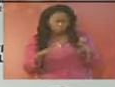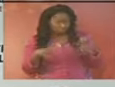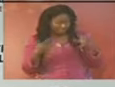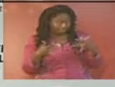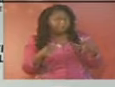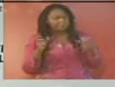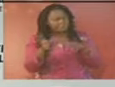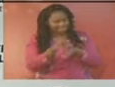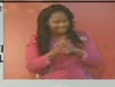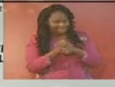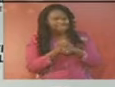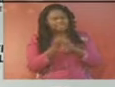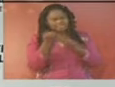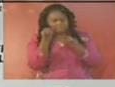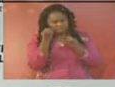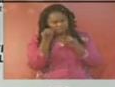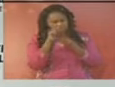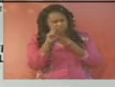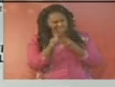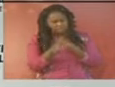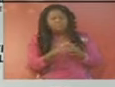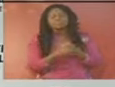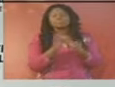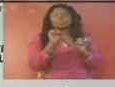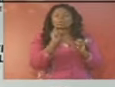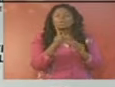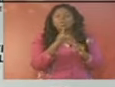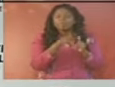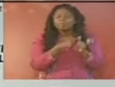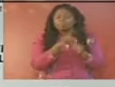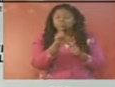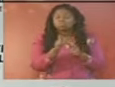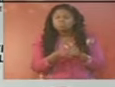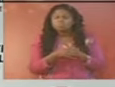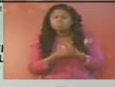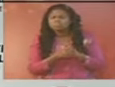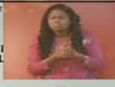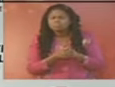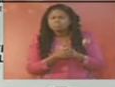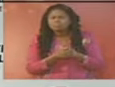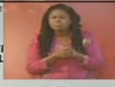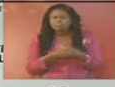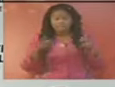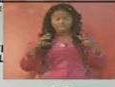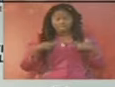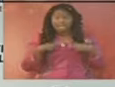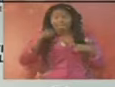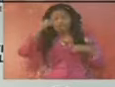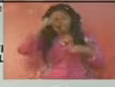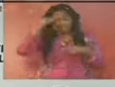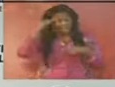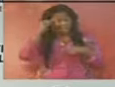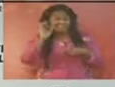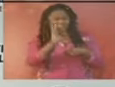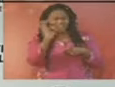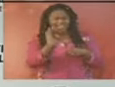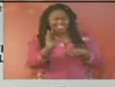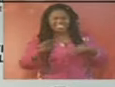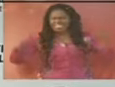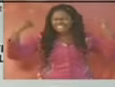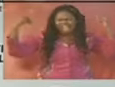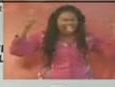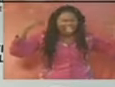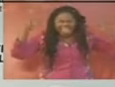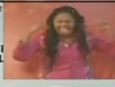plan in order for businesses, retail outlets in particular, since Black Friday sales are continuing, which we know is a